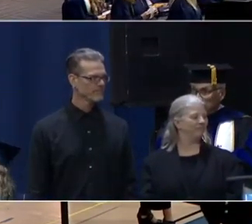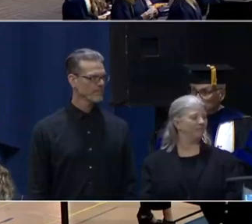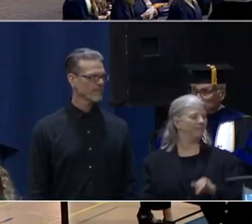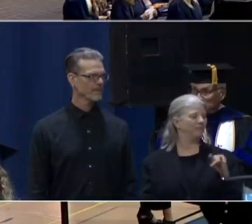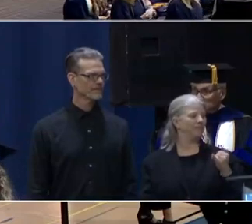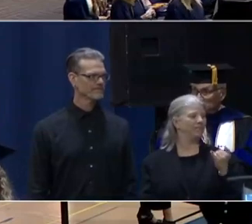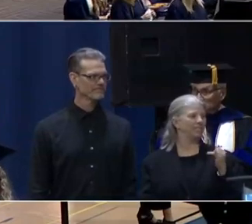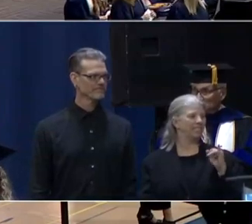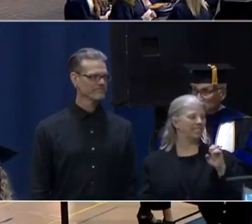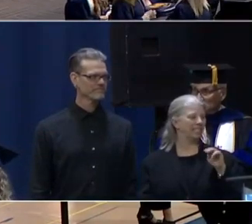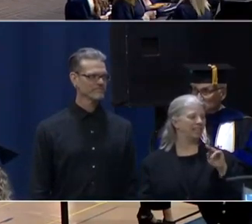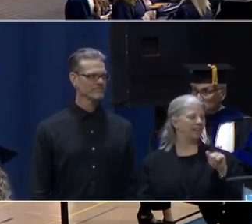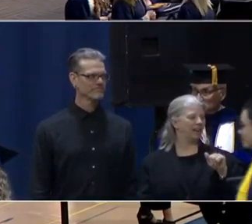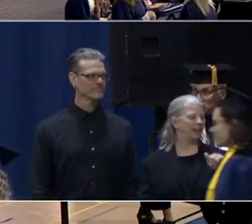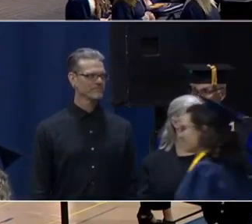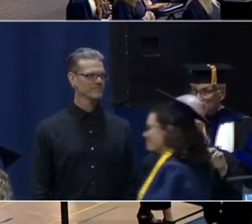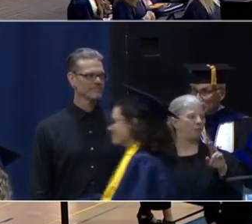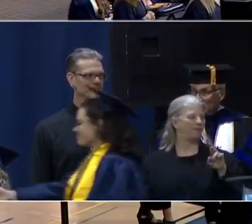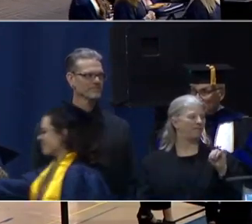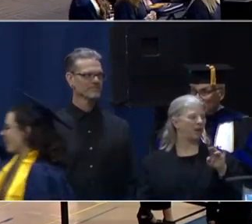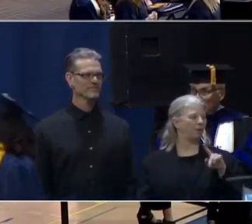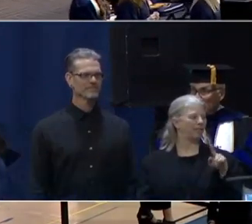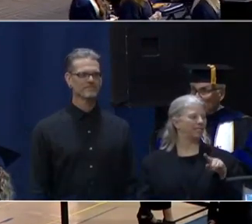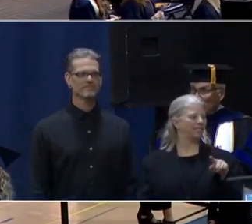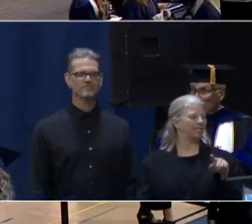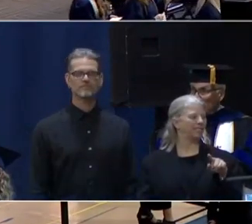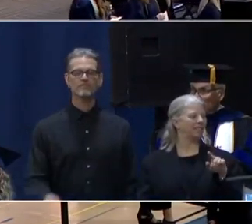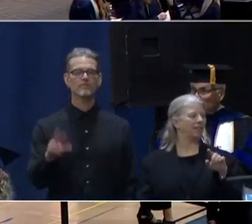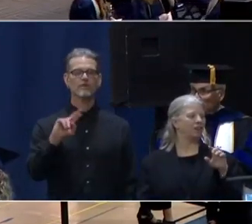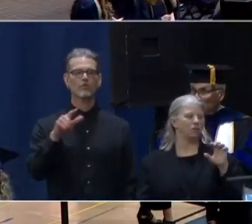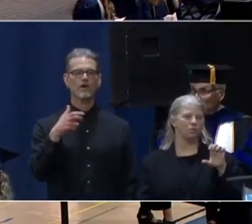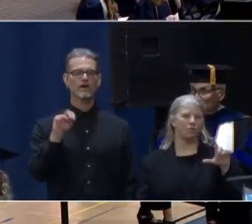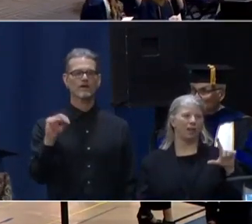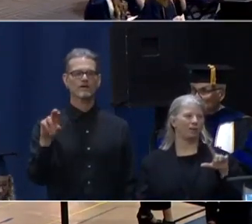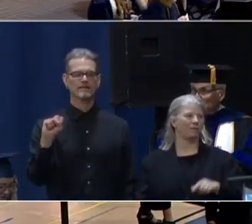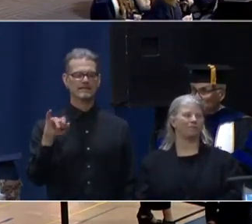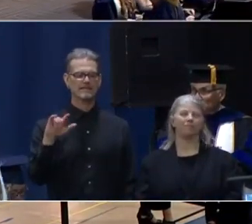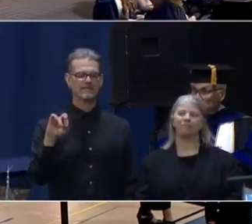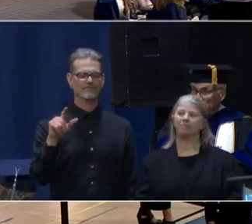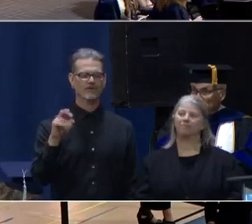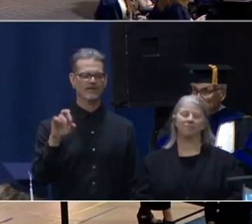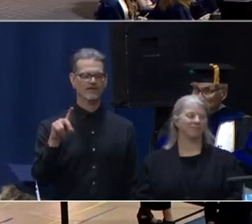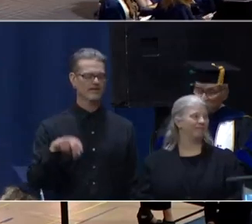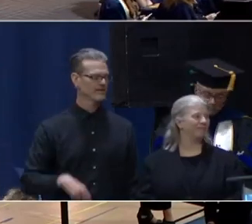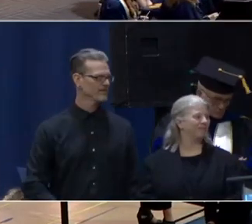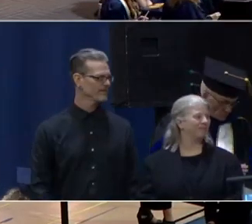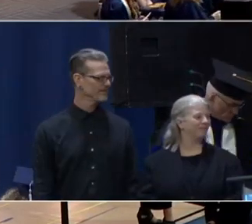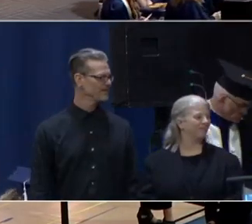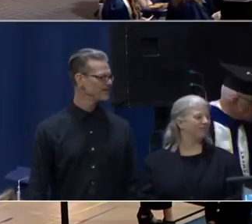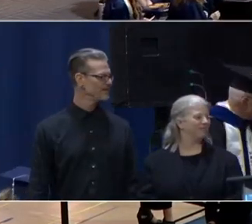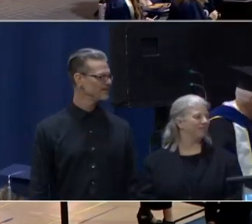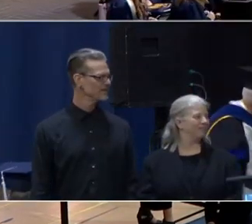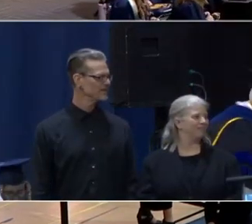Gina Rabivinich, cum laude. Reagan Siegfried.